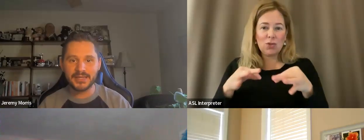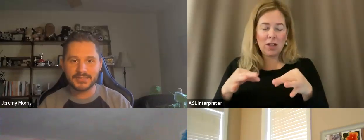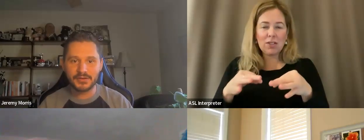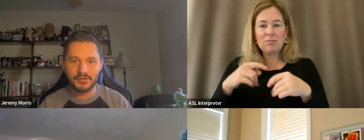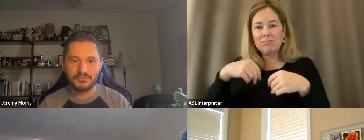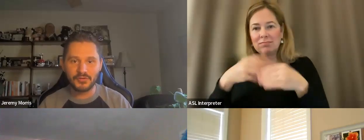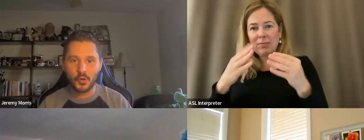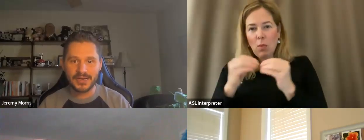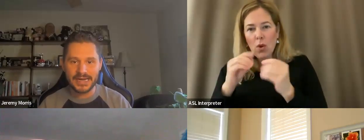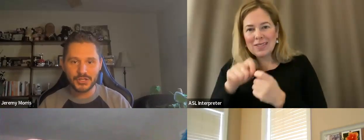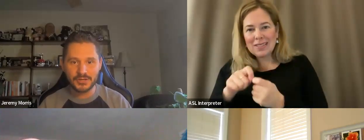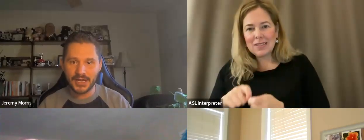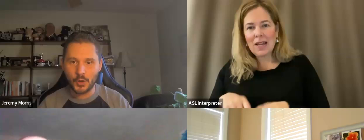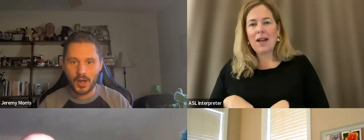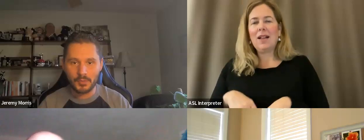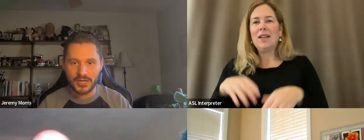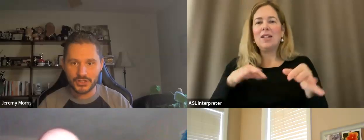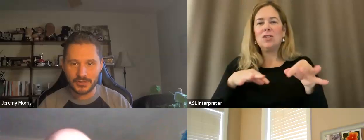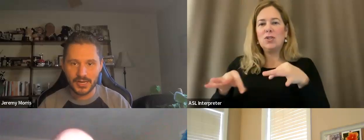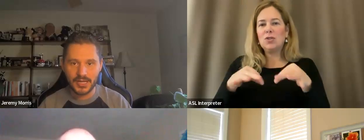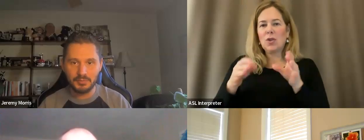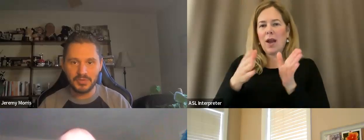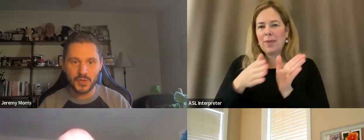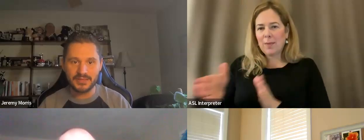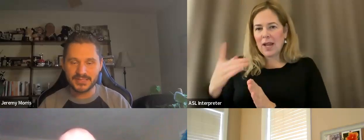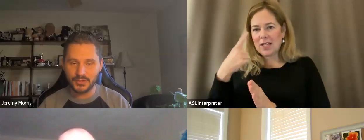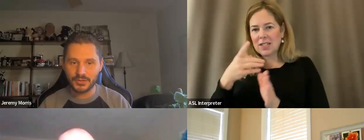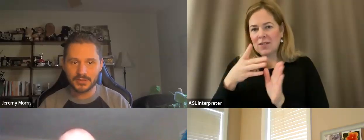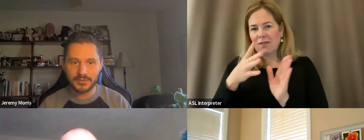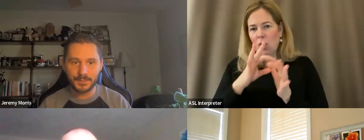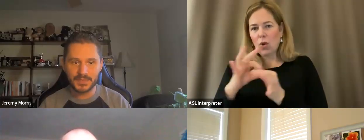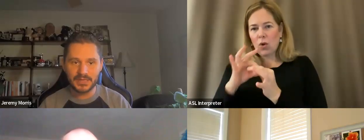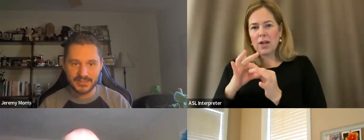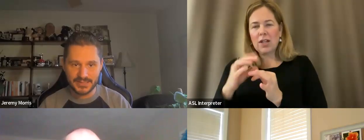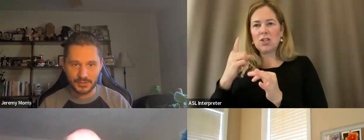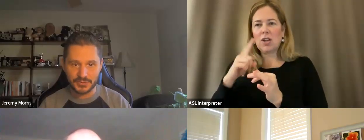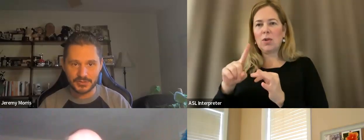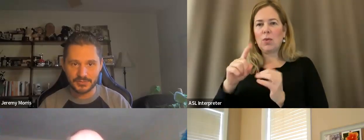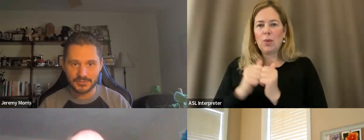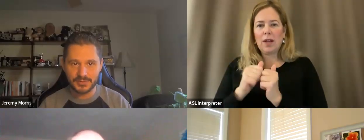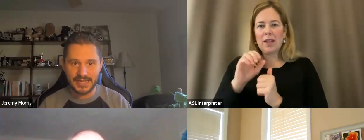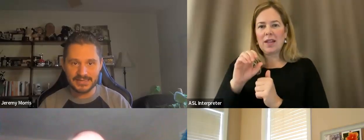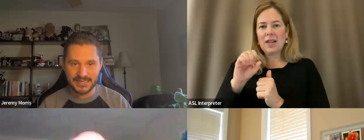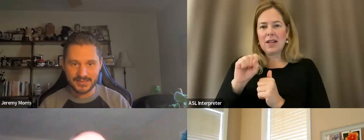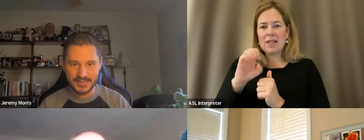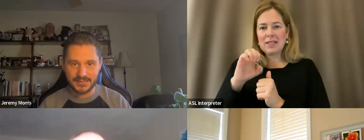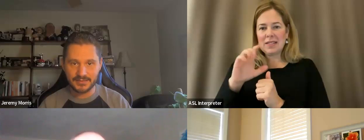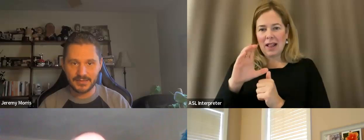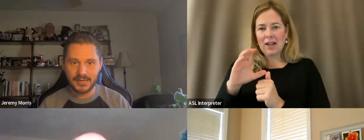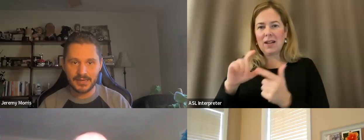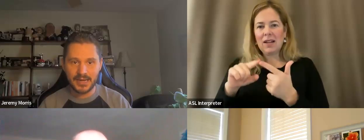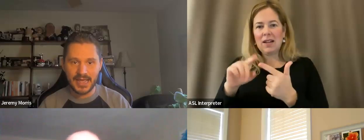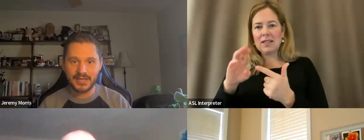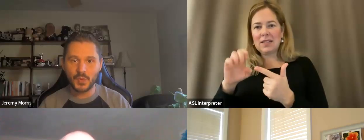Describe the plans for coordination and cooperation between the SILC, SILs, and